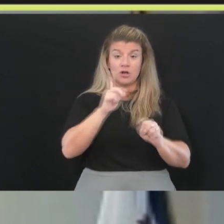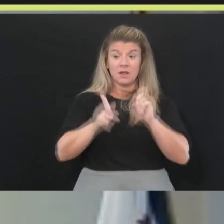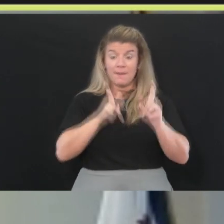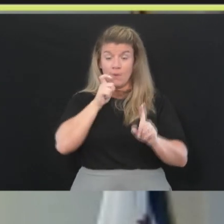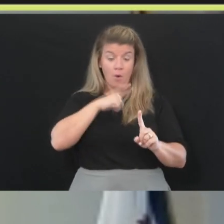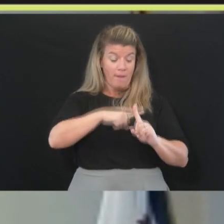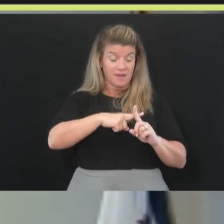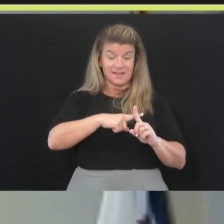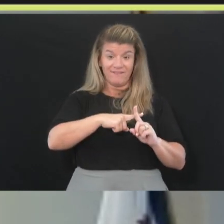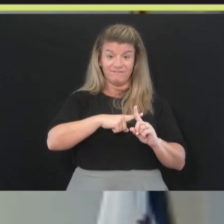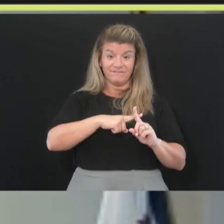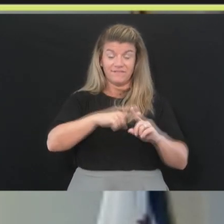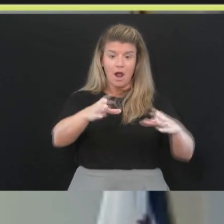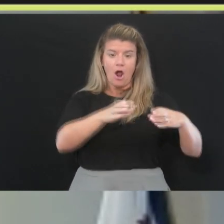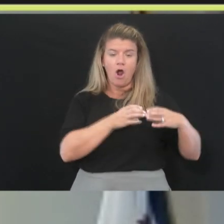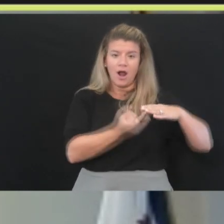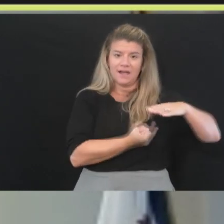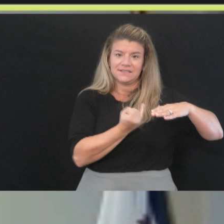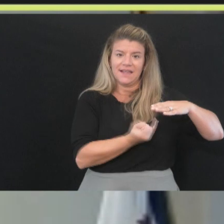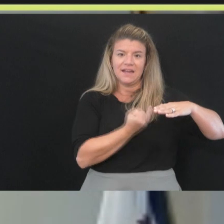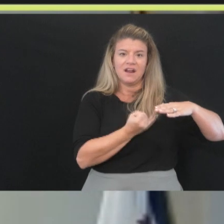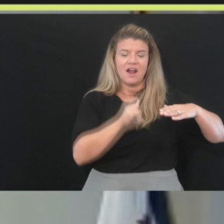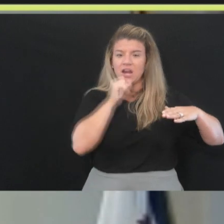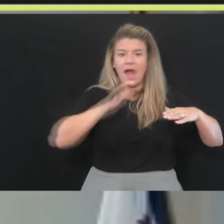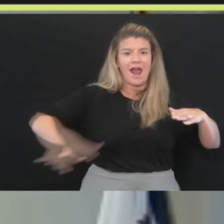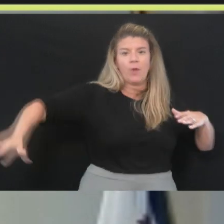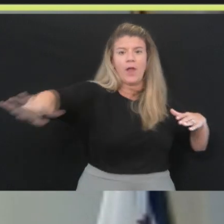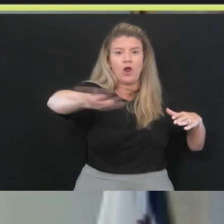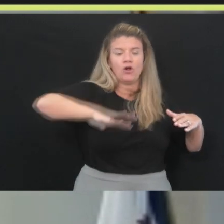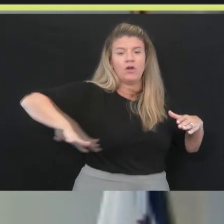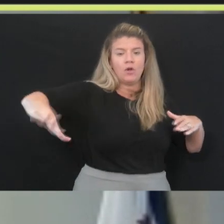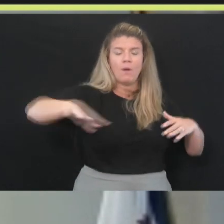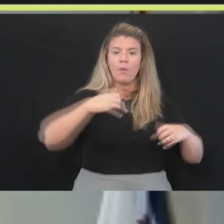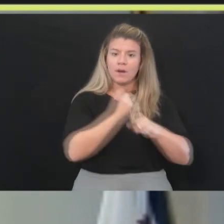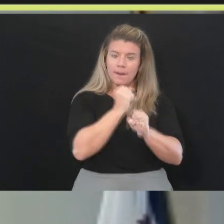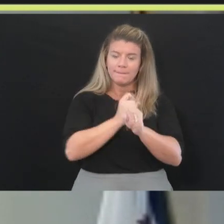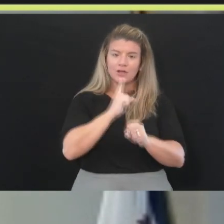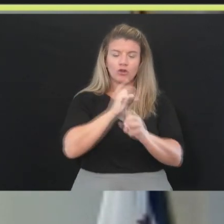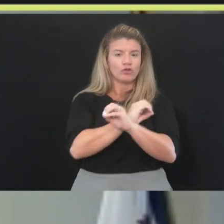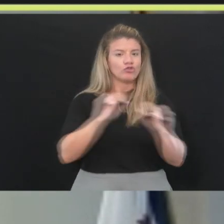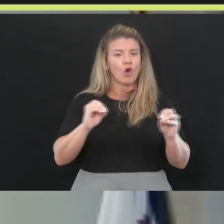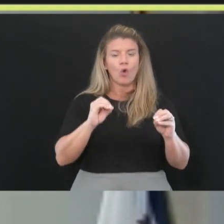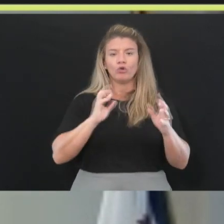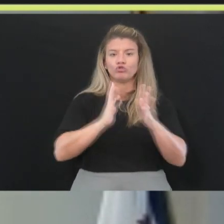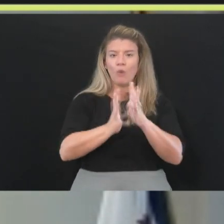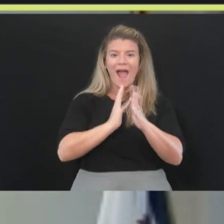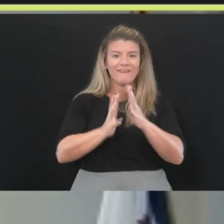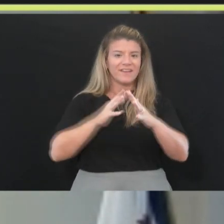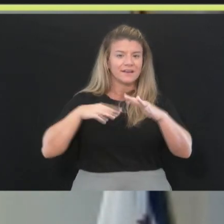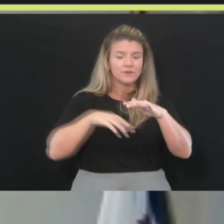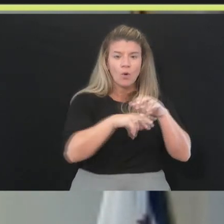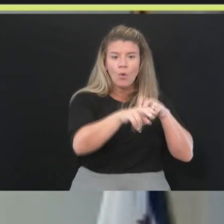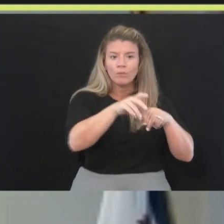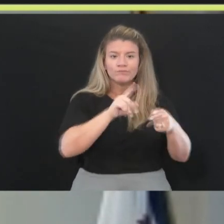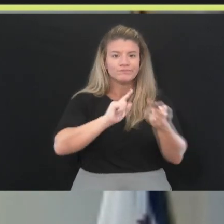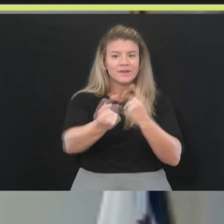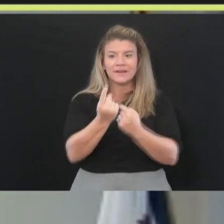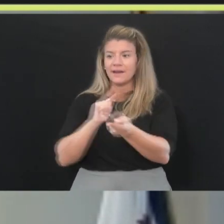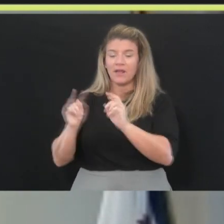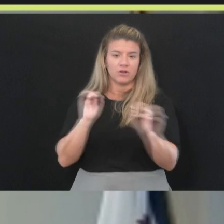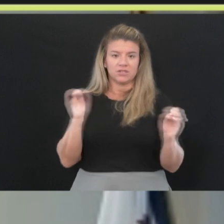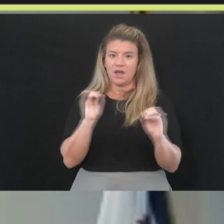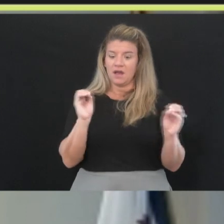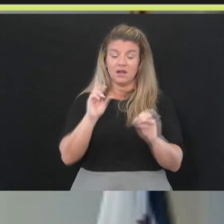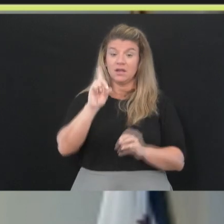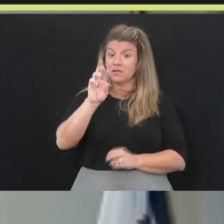positive are isolated from other patients, and to make sure that there's no traffic through those areas. Dr. Amjad